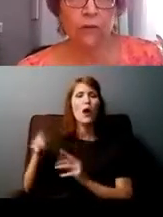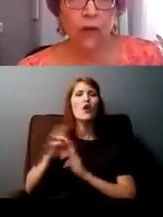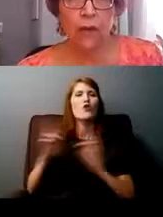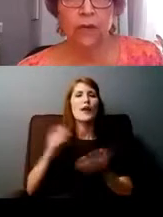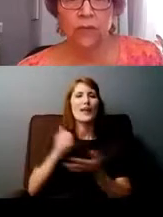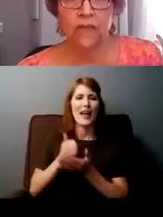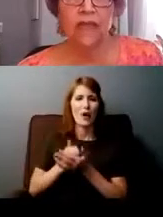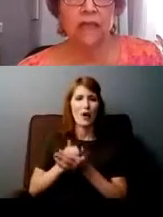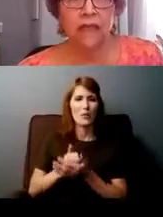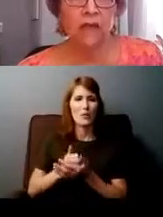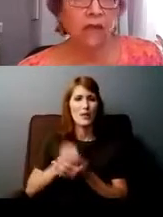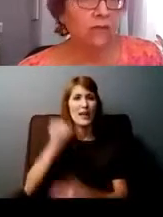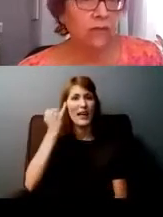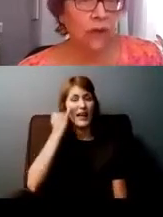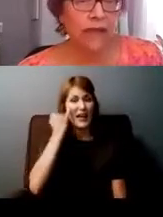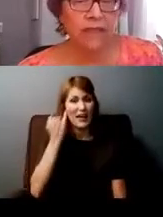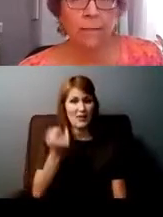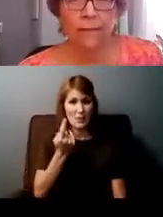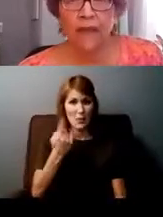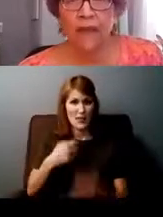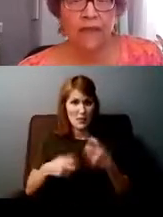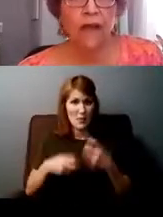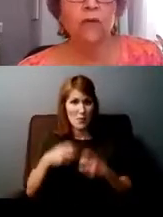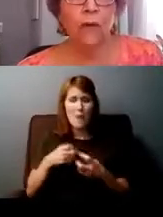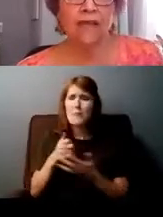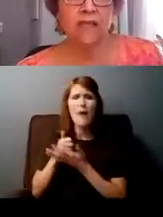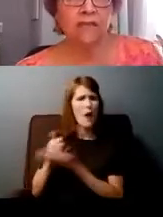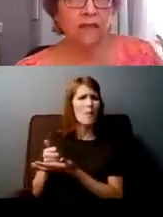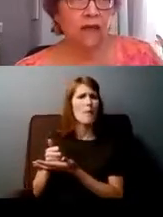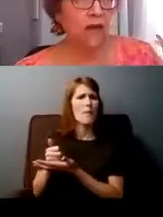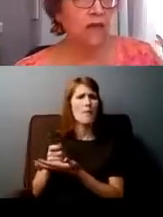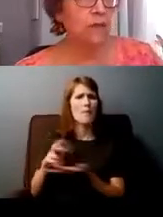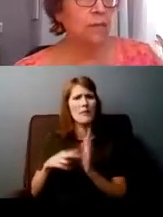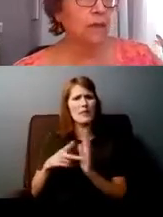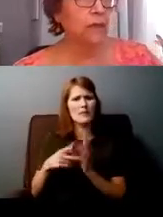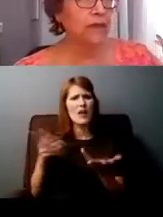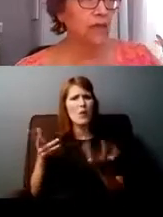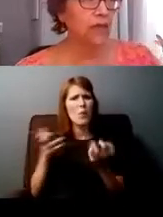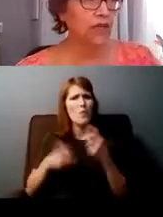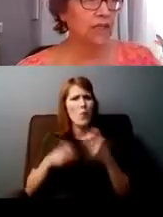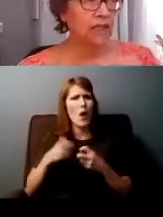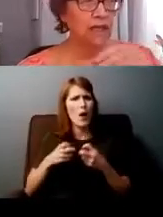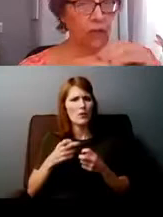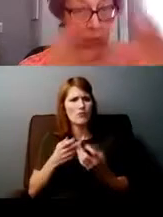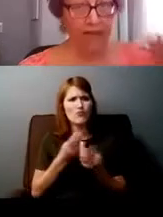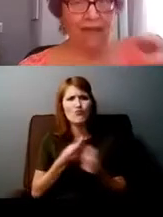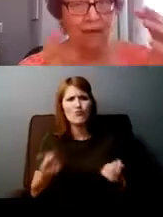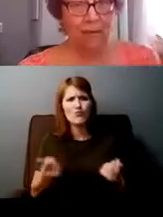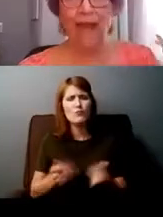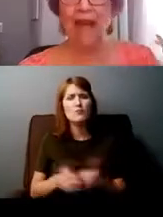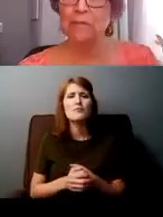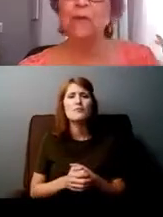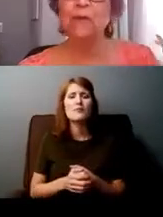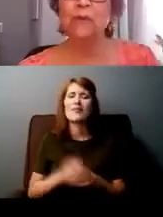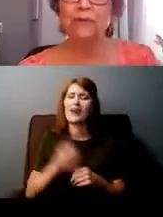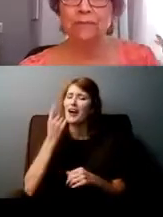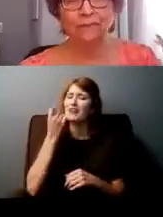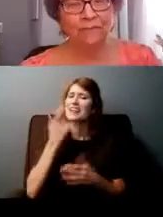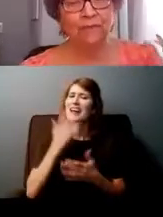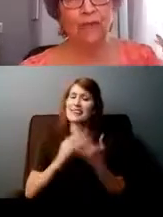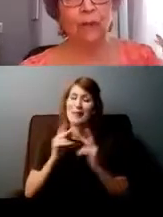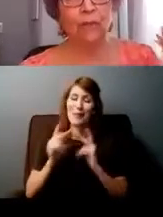want the problem taken care of, right? Now, granted, there are some people that are just in a really bad